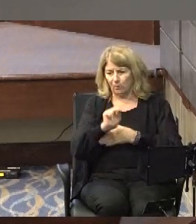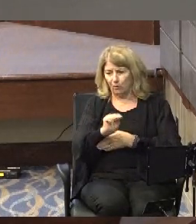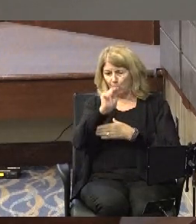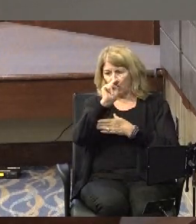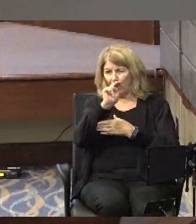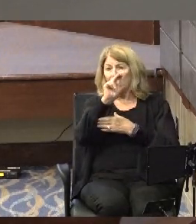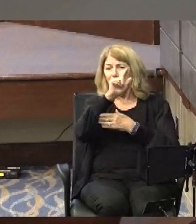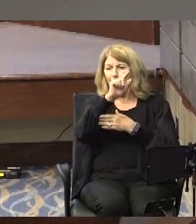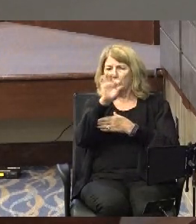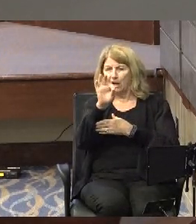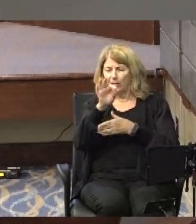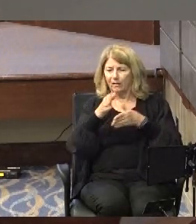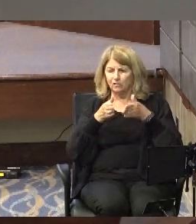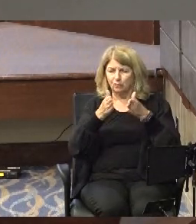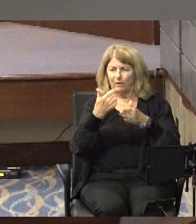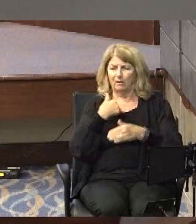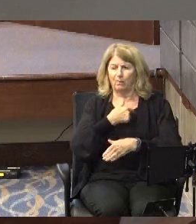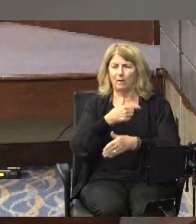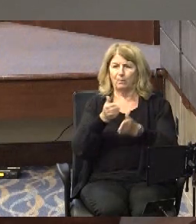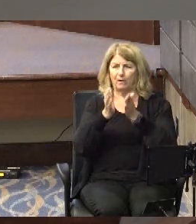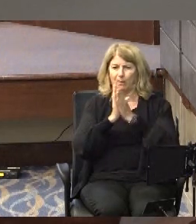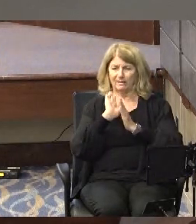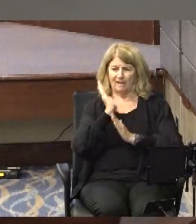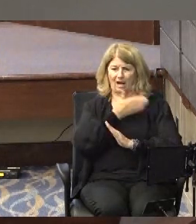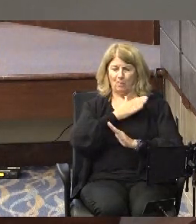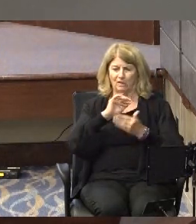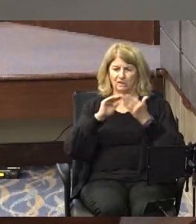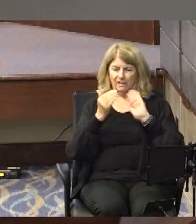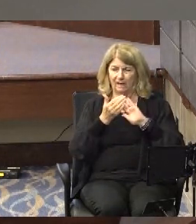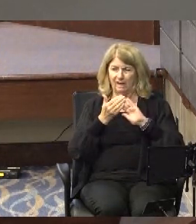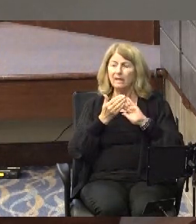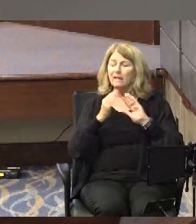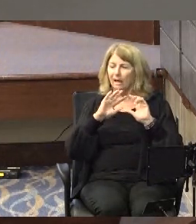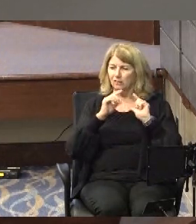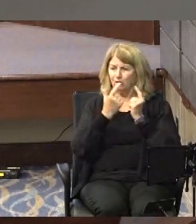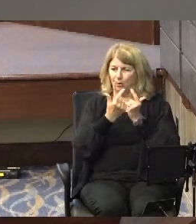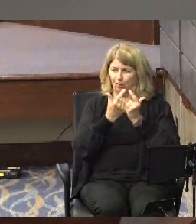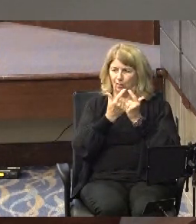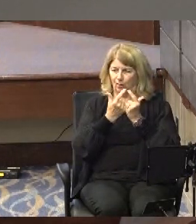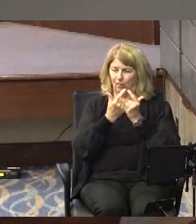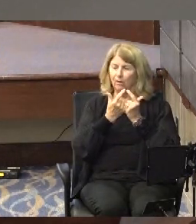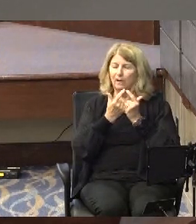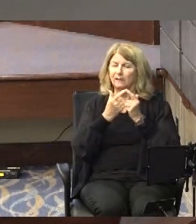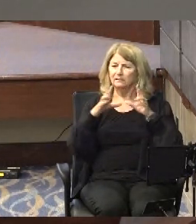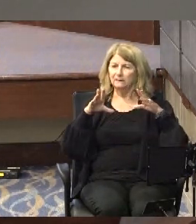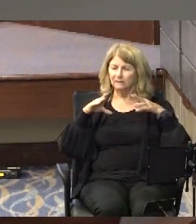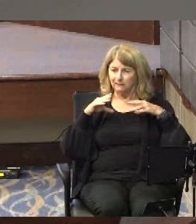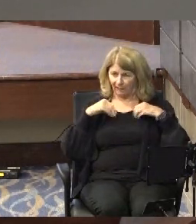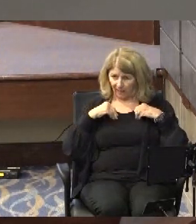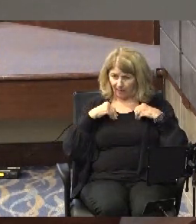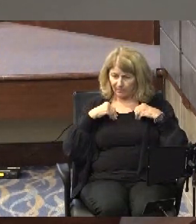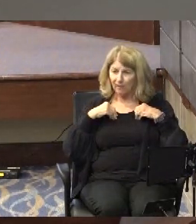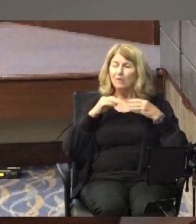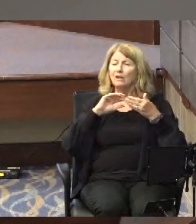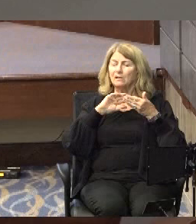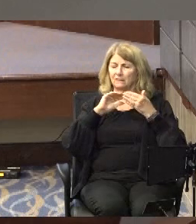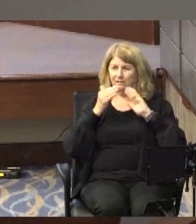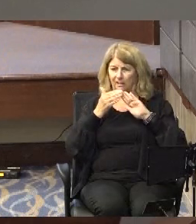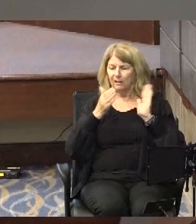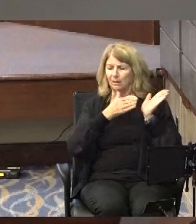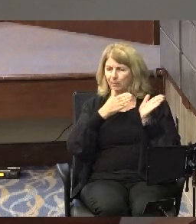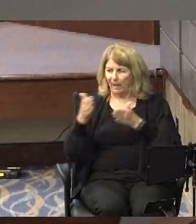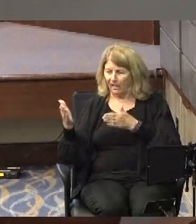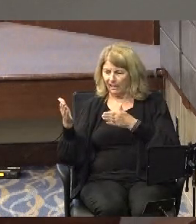Street. And we request that our city council heed the city planning department recommendation and the City Planning